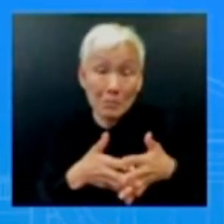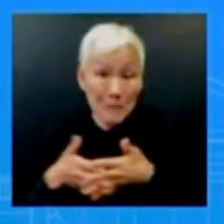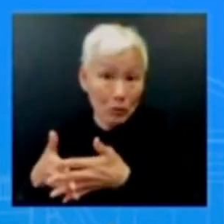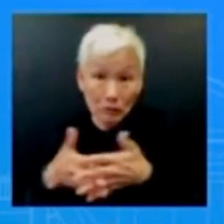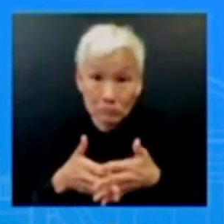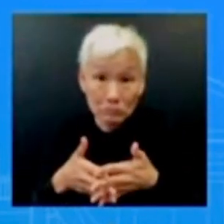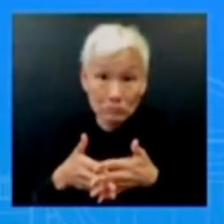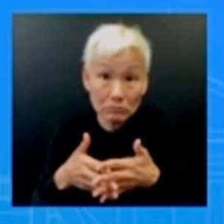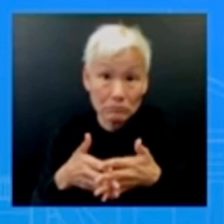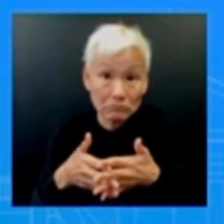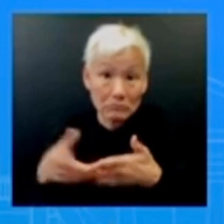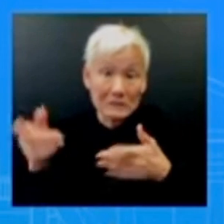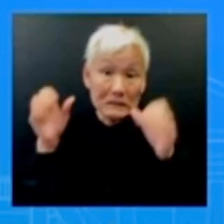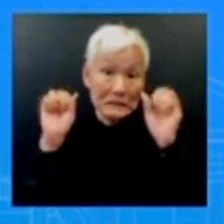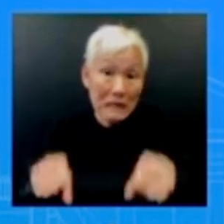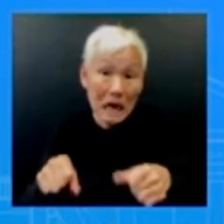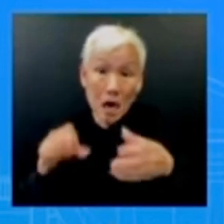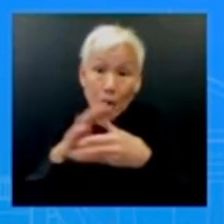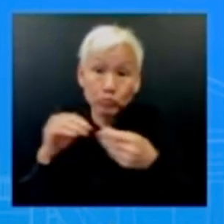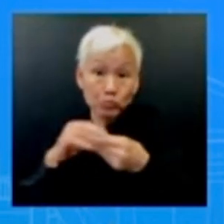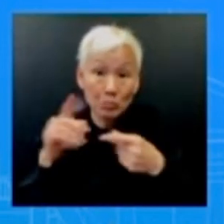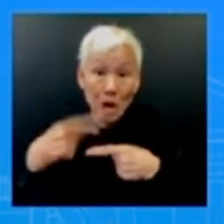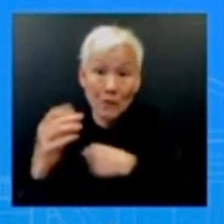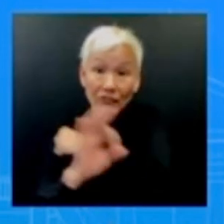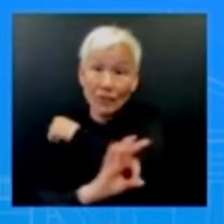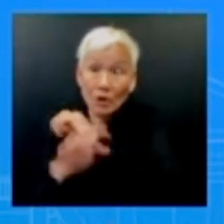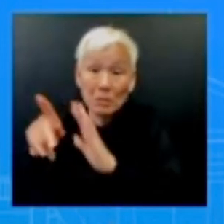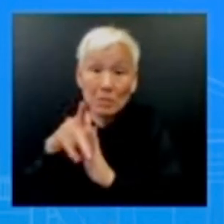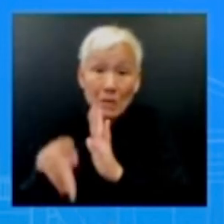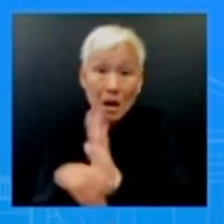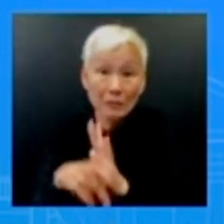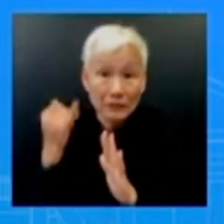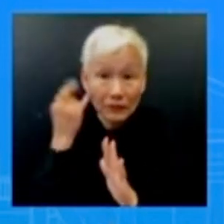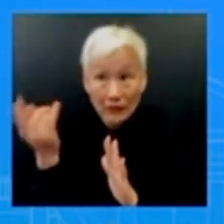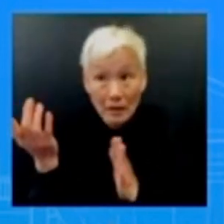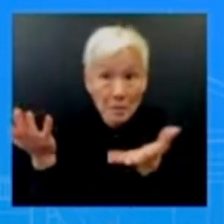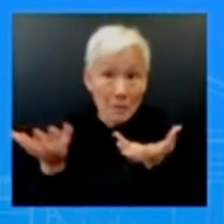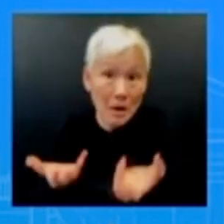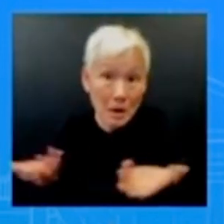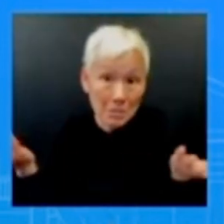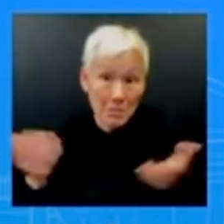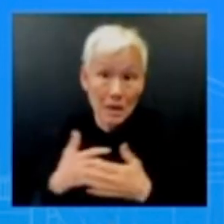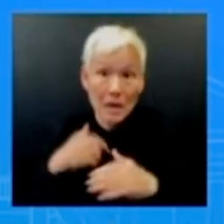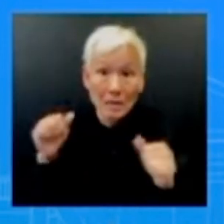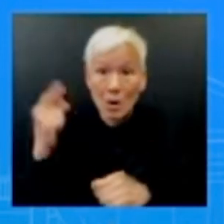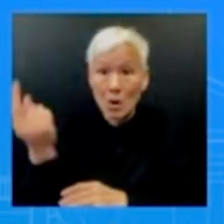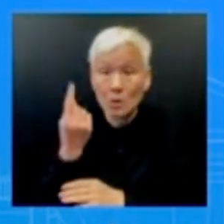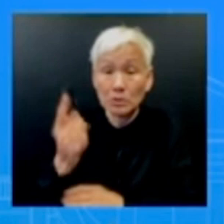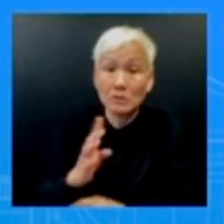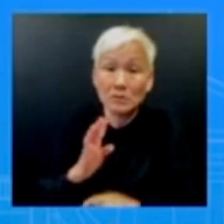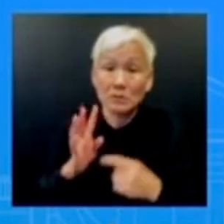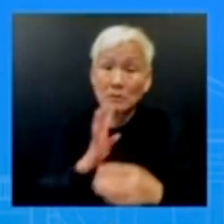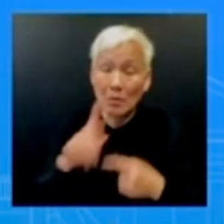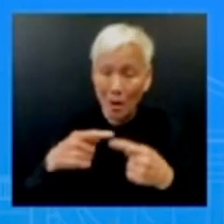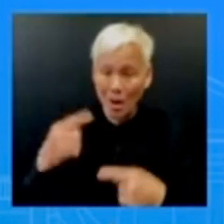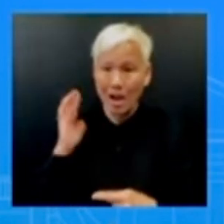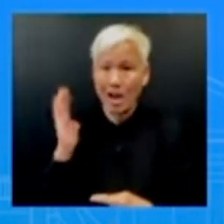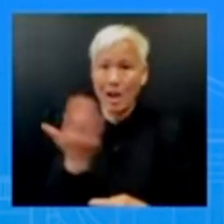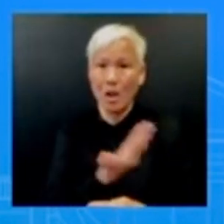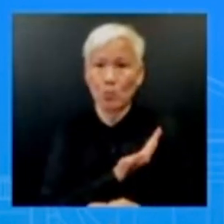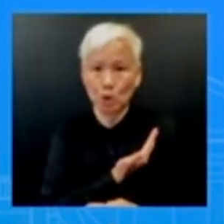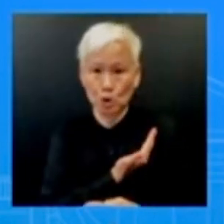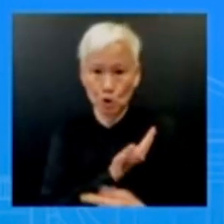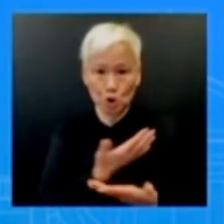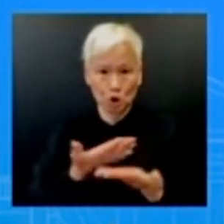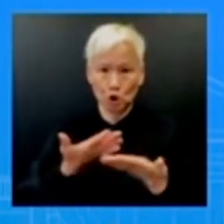should they wish to. I can only speak to ours. And our goals are not about countering or being a